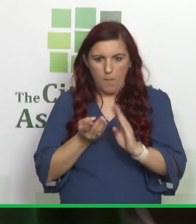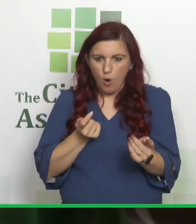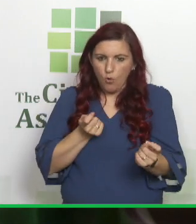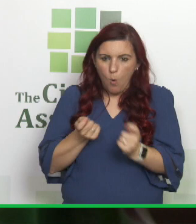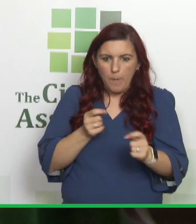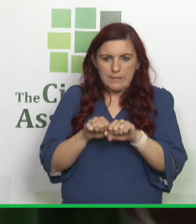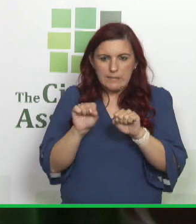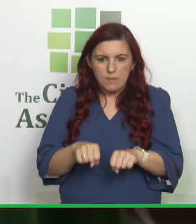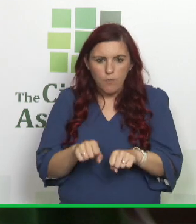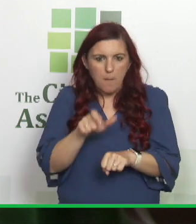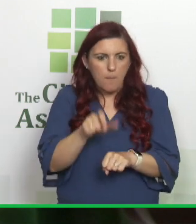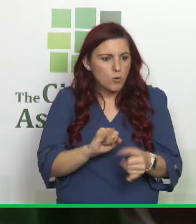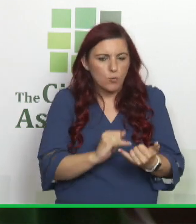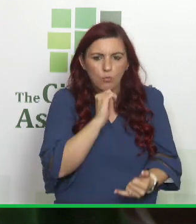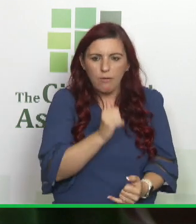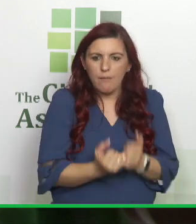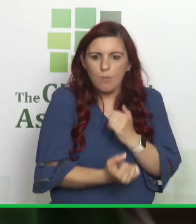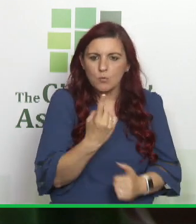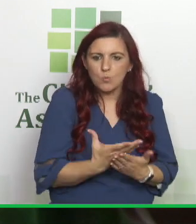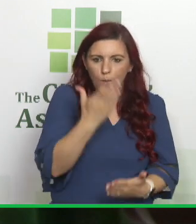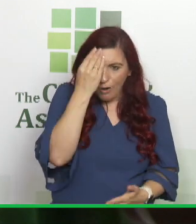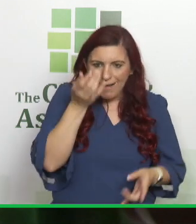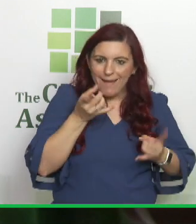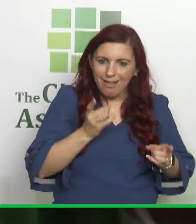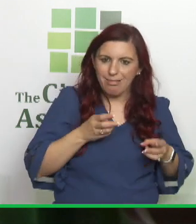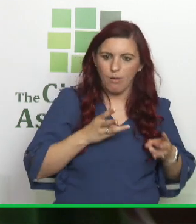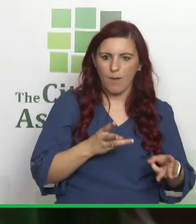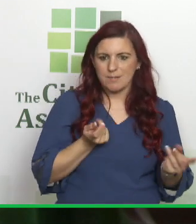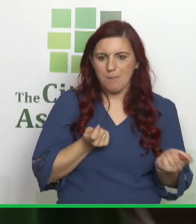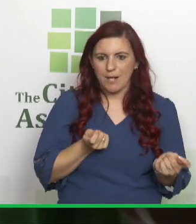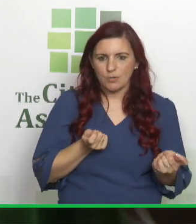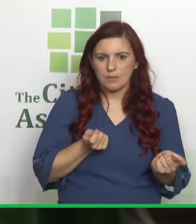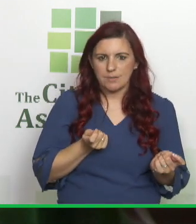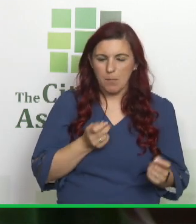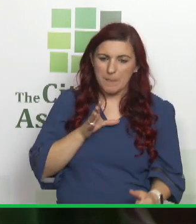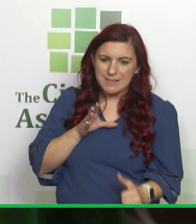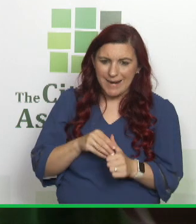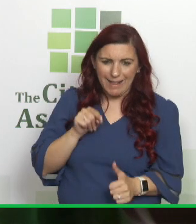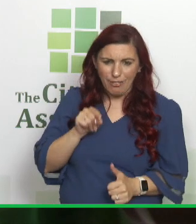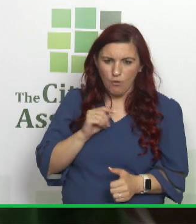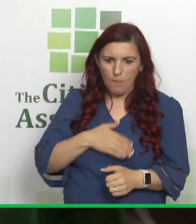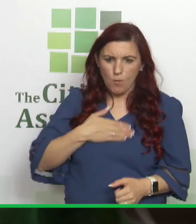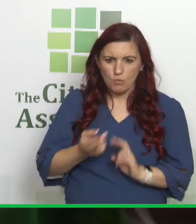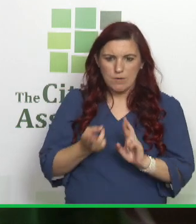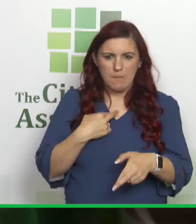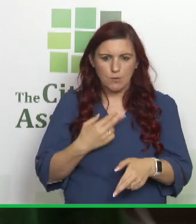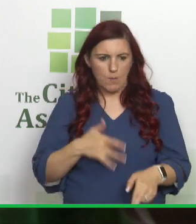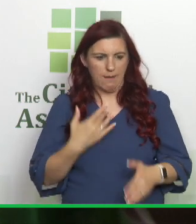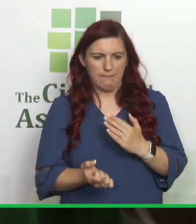the opportunity to learn healthy ways to navigate their lives, but particularly their emotional responses to life